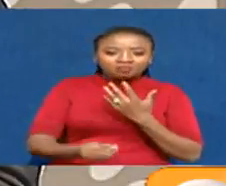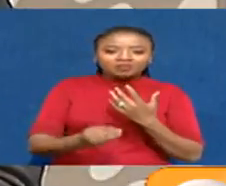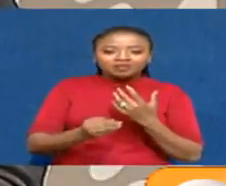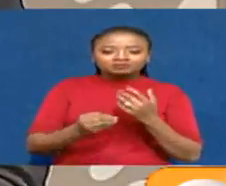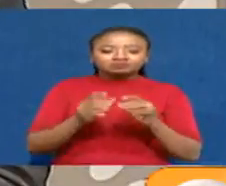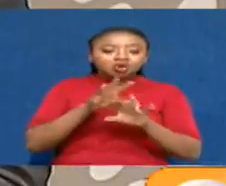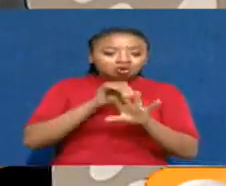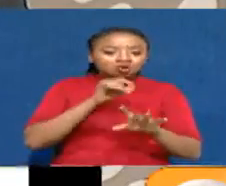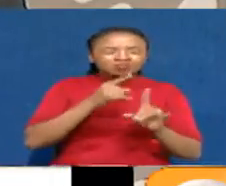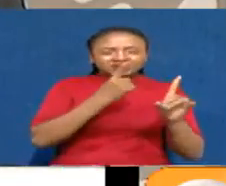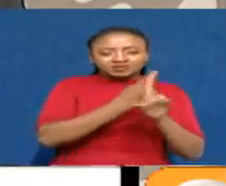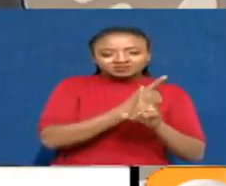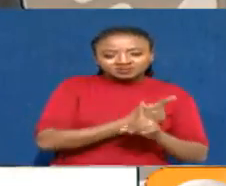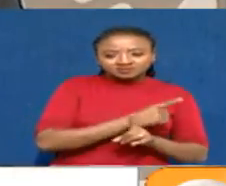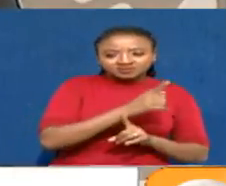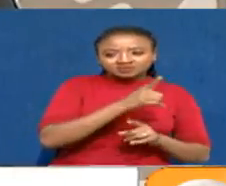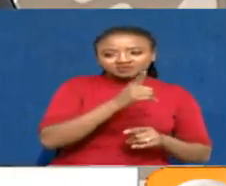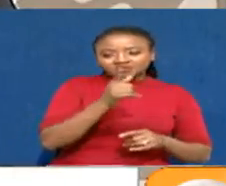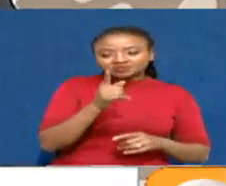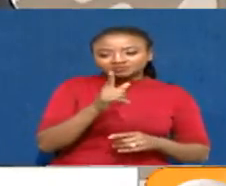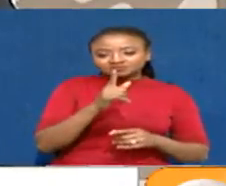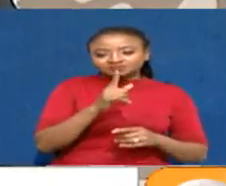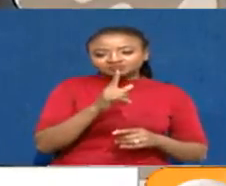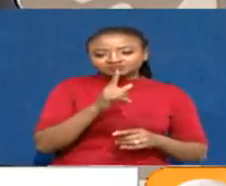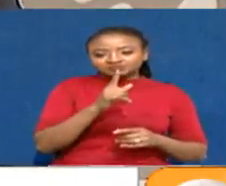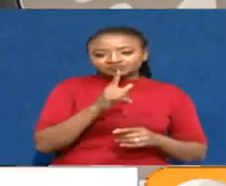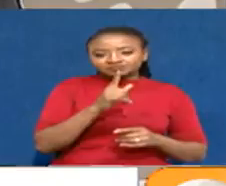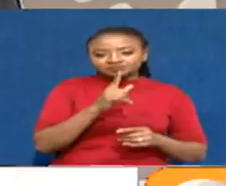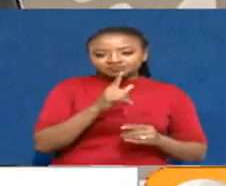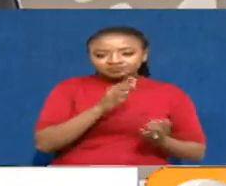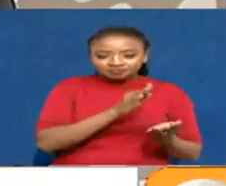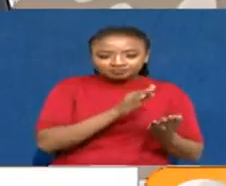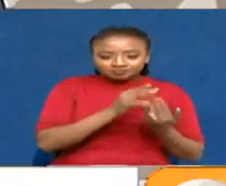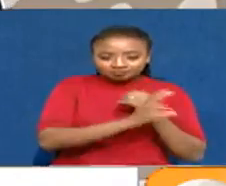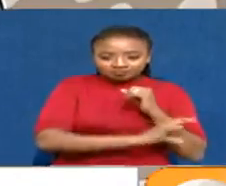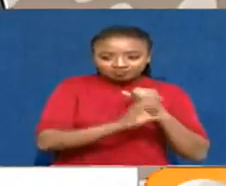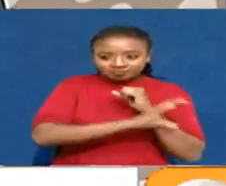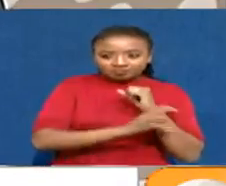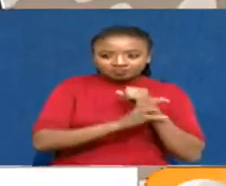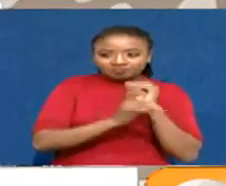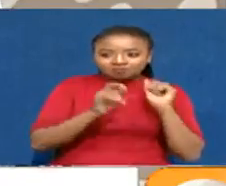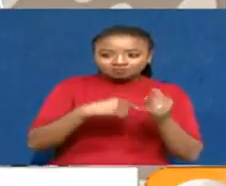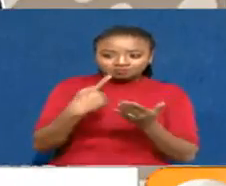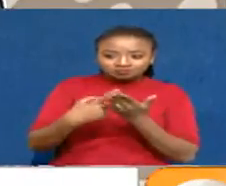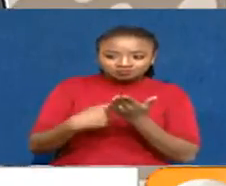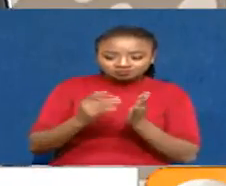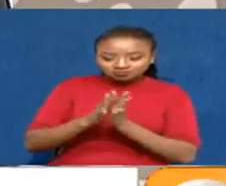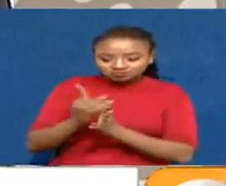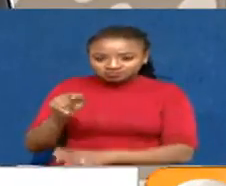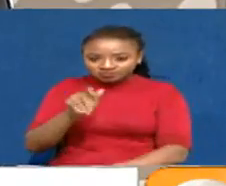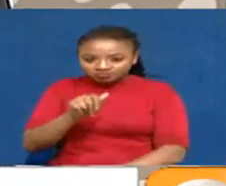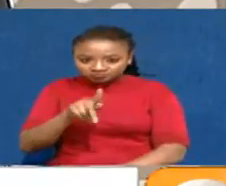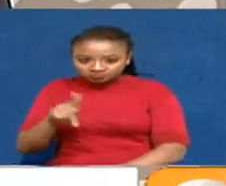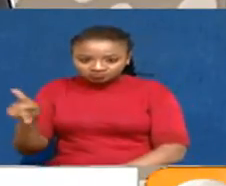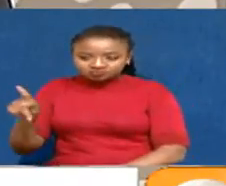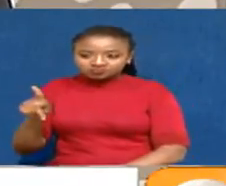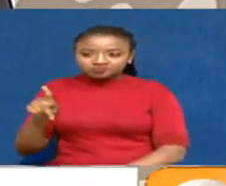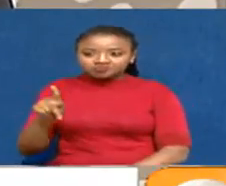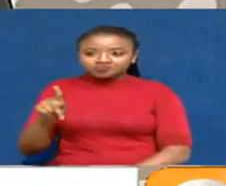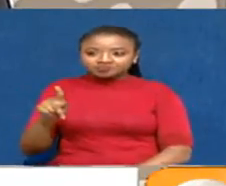Mm-hmm. You pay for to be deleted from the listing. You can easily negotiate with the lender, and then the